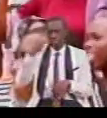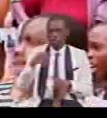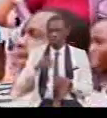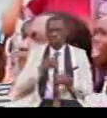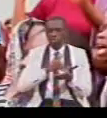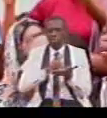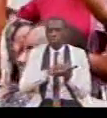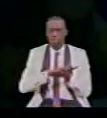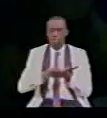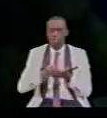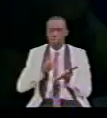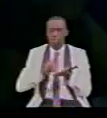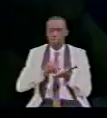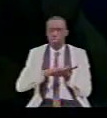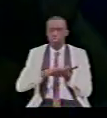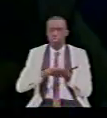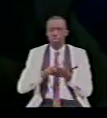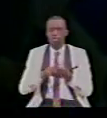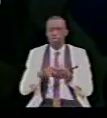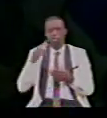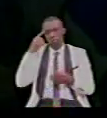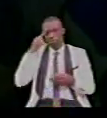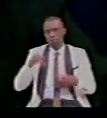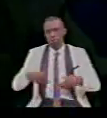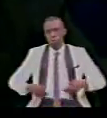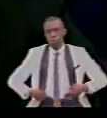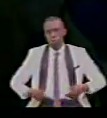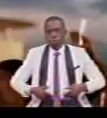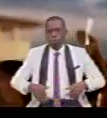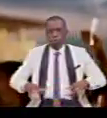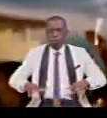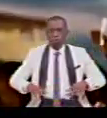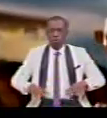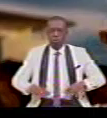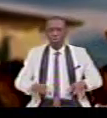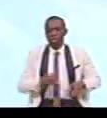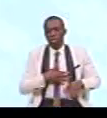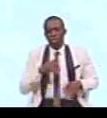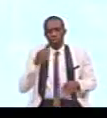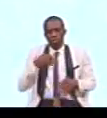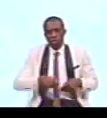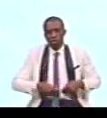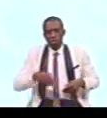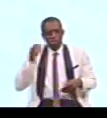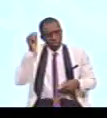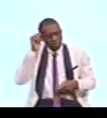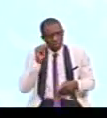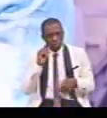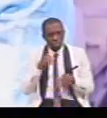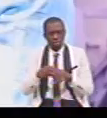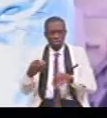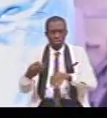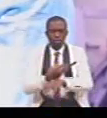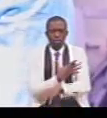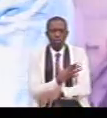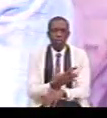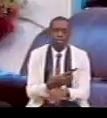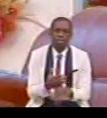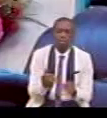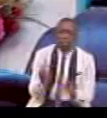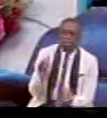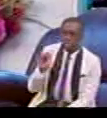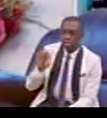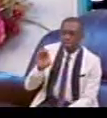Divine encounter with God for teenagers campus students and young adults in their impact Academy Pastor